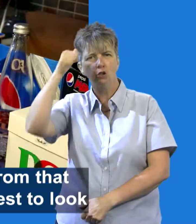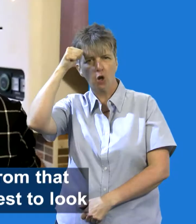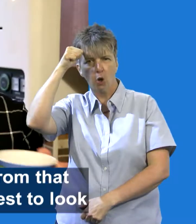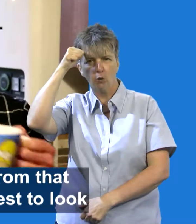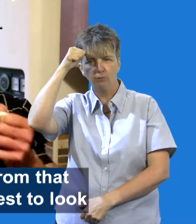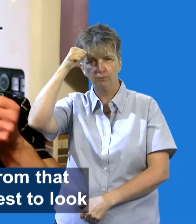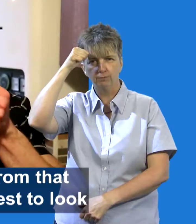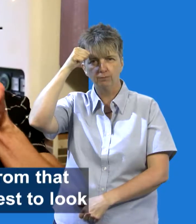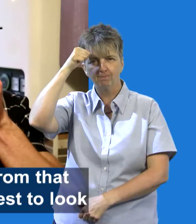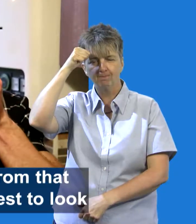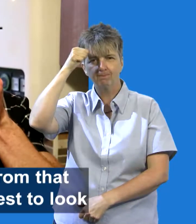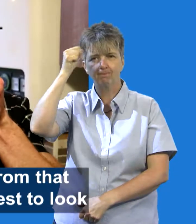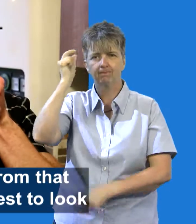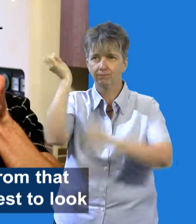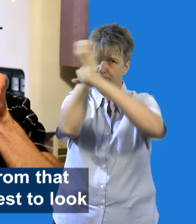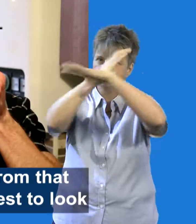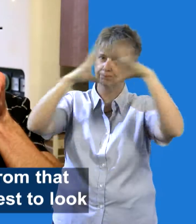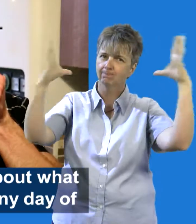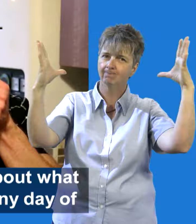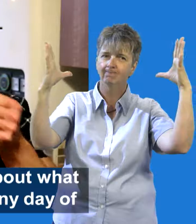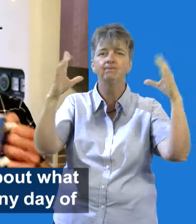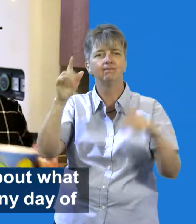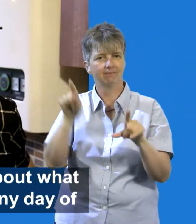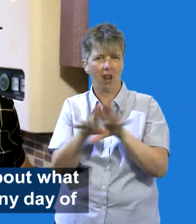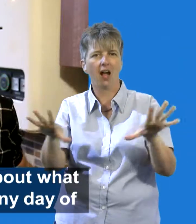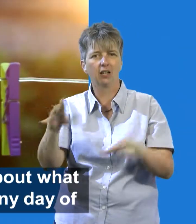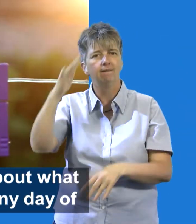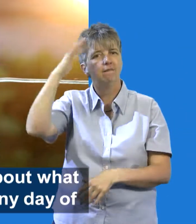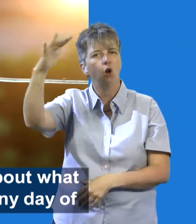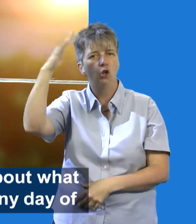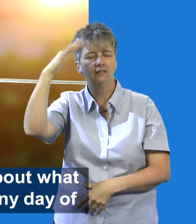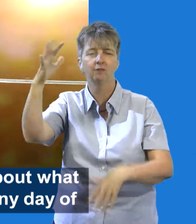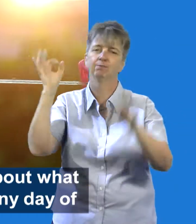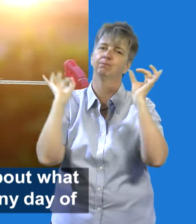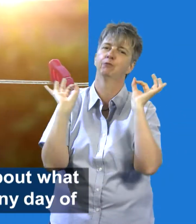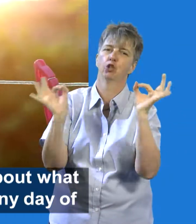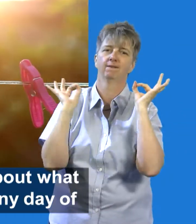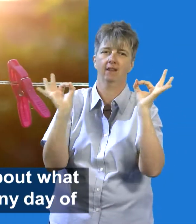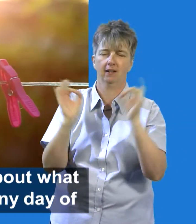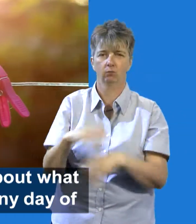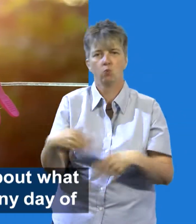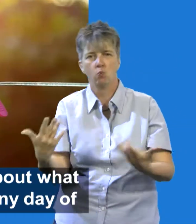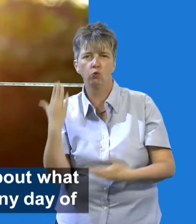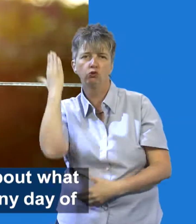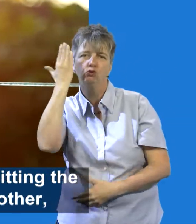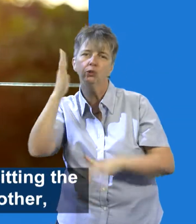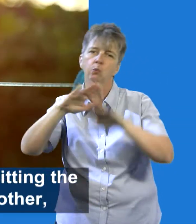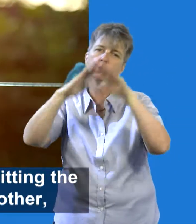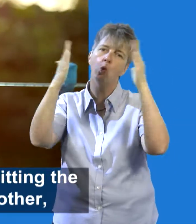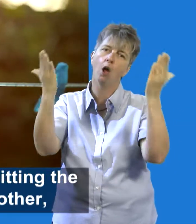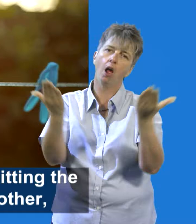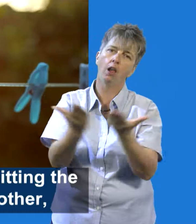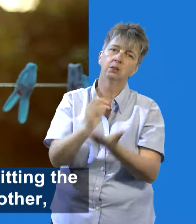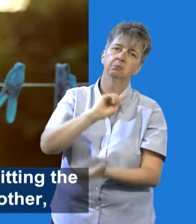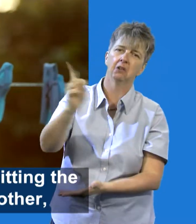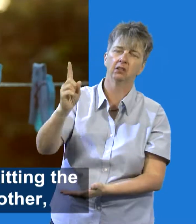onwards, I realised that it's best to look forwards and cherish everything there is about what you've got, whether it's a sunny day or whether it's even the sound of the